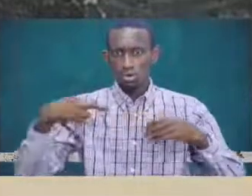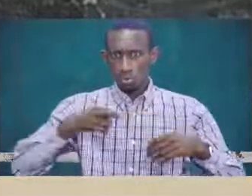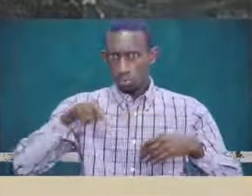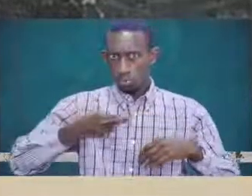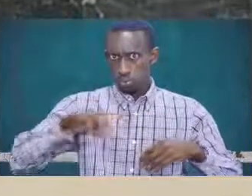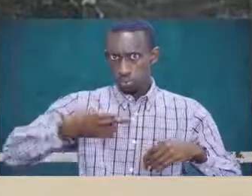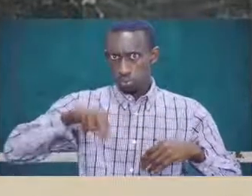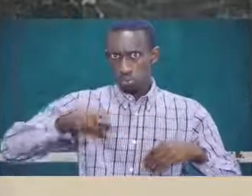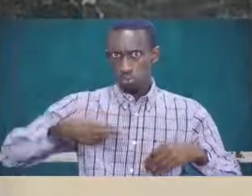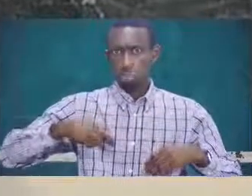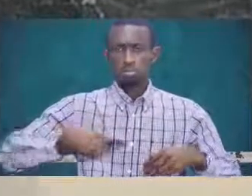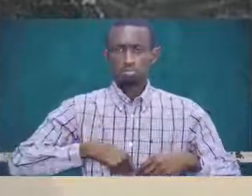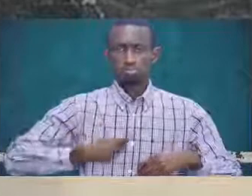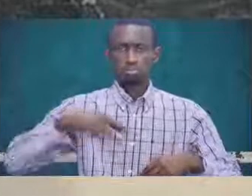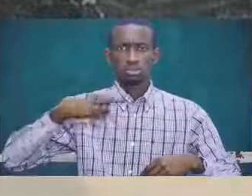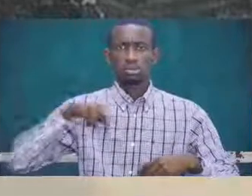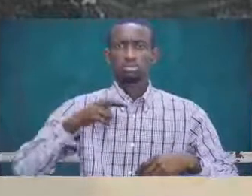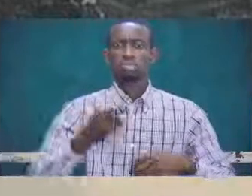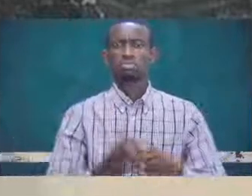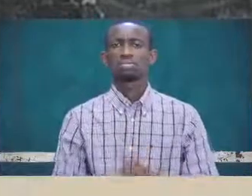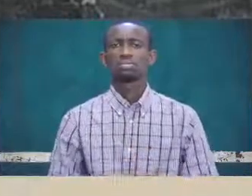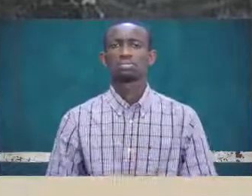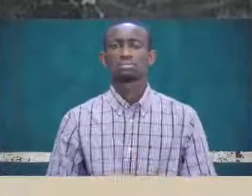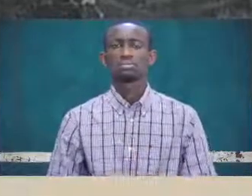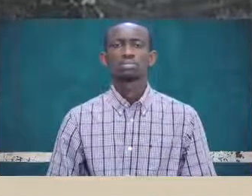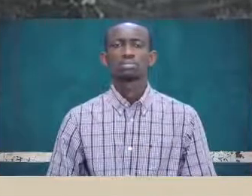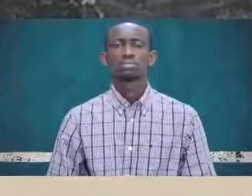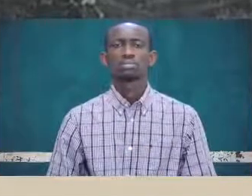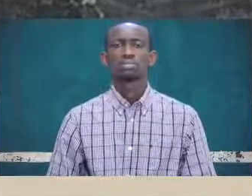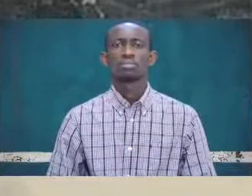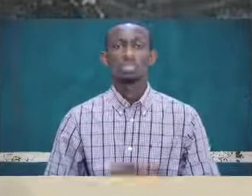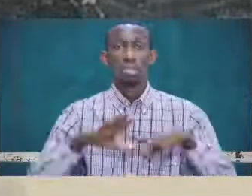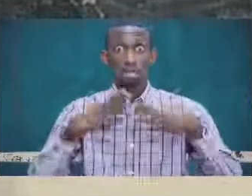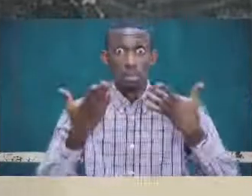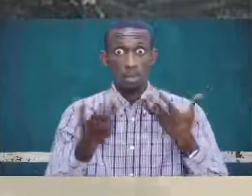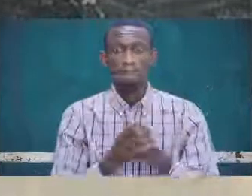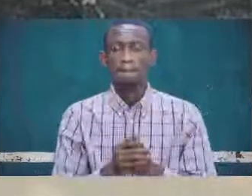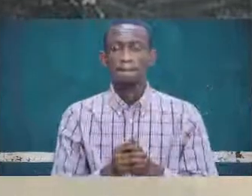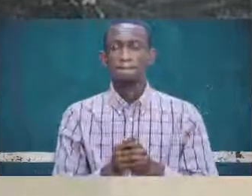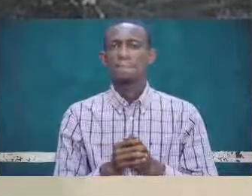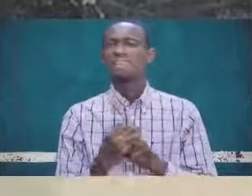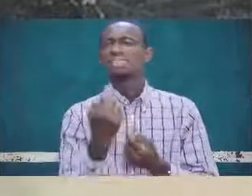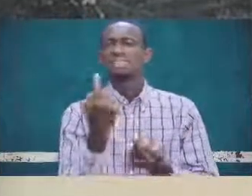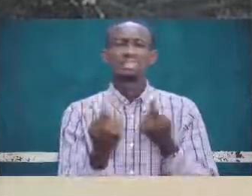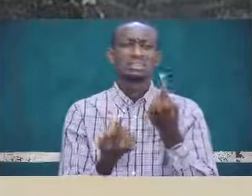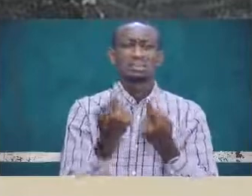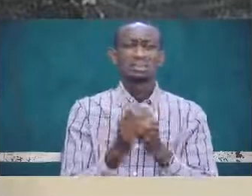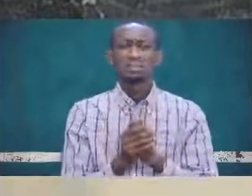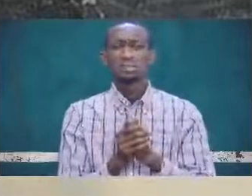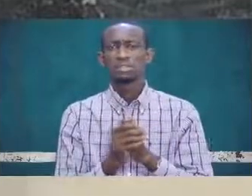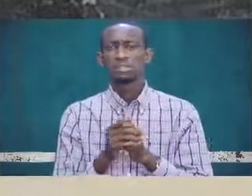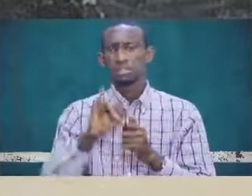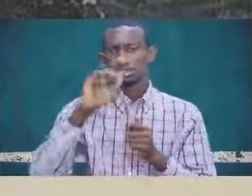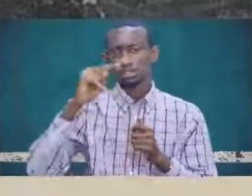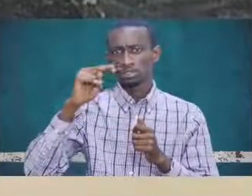So, students, that's what we're going to be discussing, and we're also going to see some of the enzymes that participate in the digestion. We